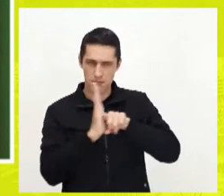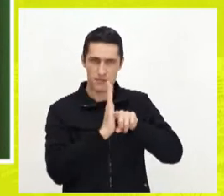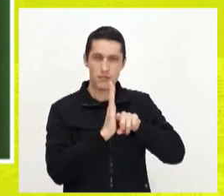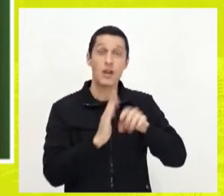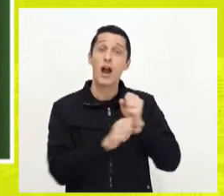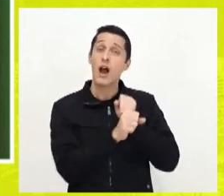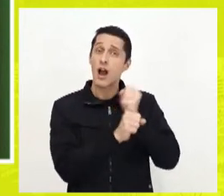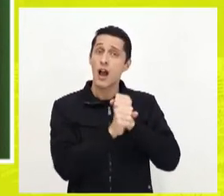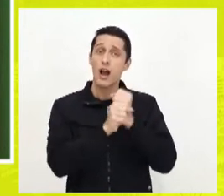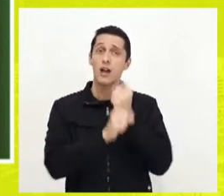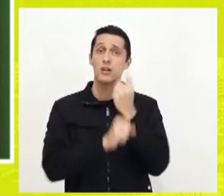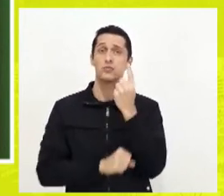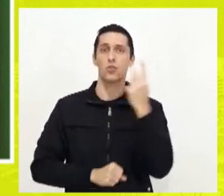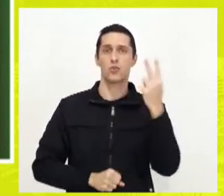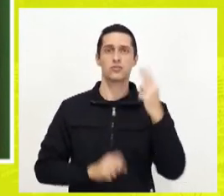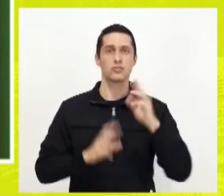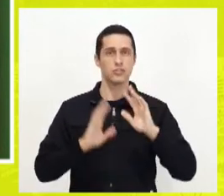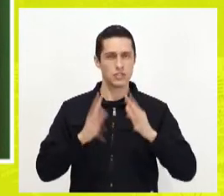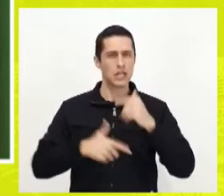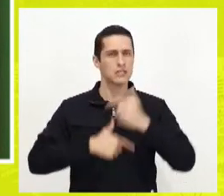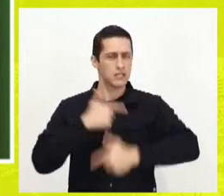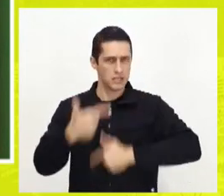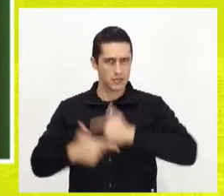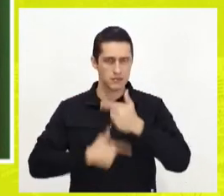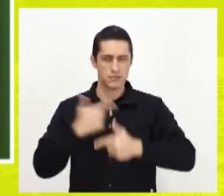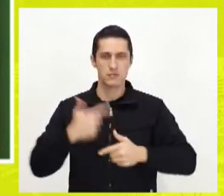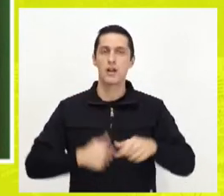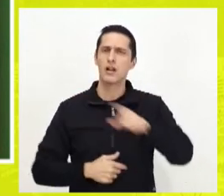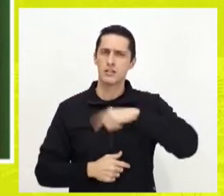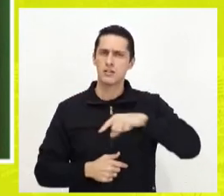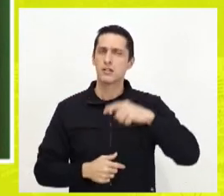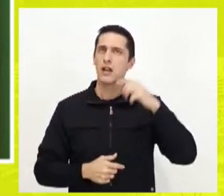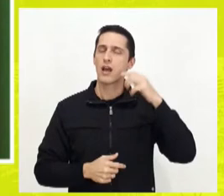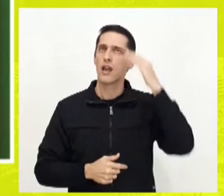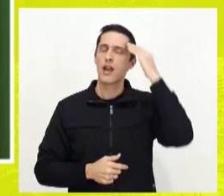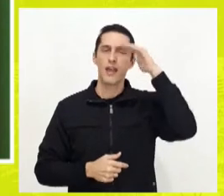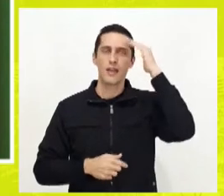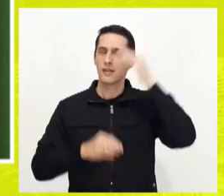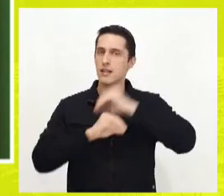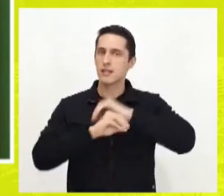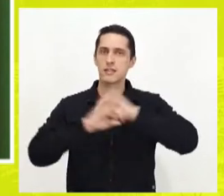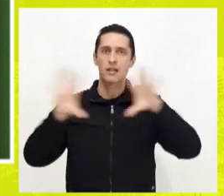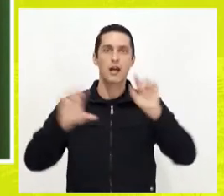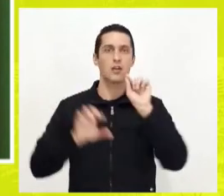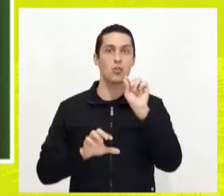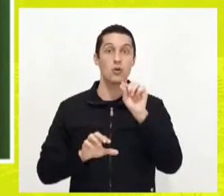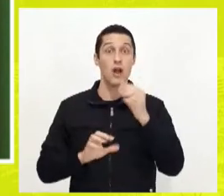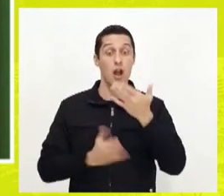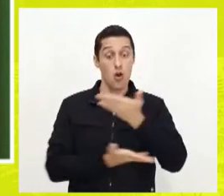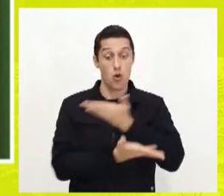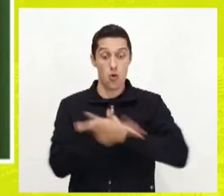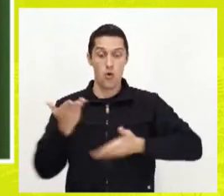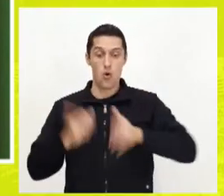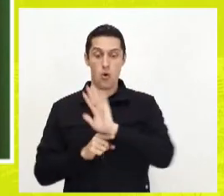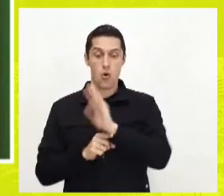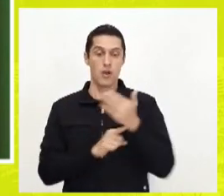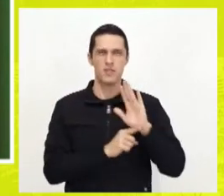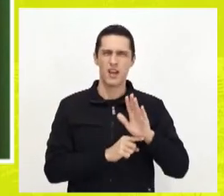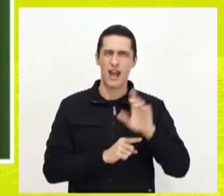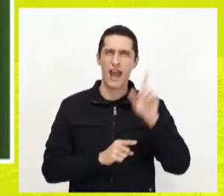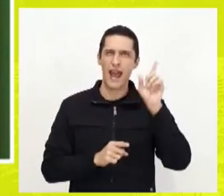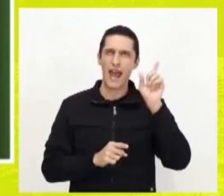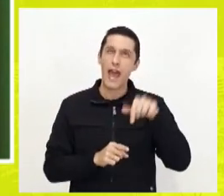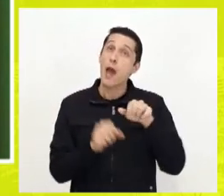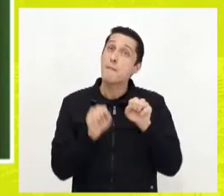we've been working 12 years now with fact checking it's really clear for us that collaboration is not just an